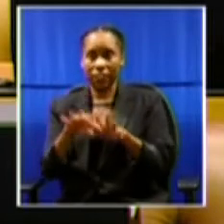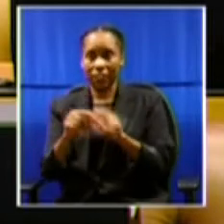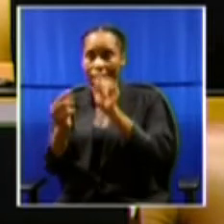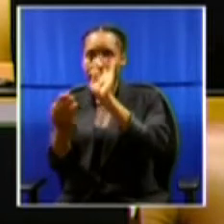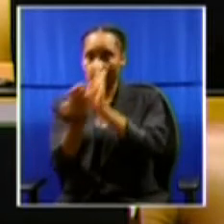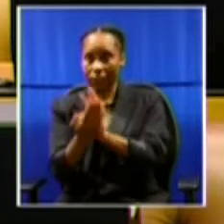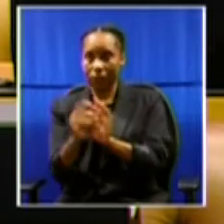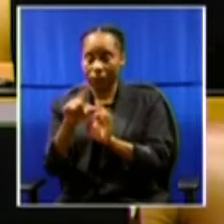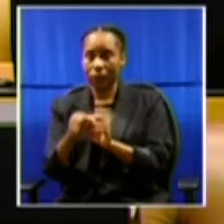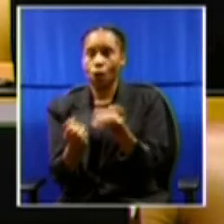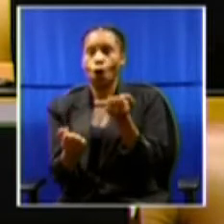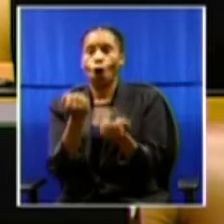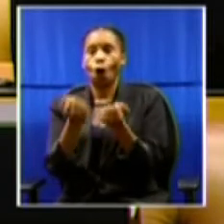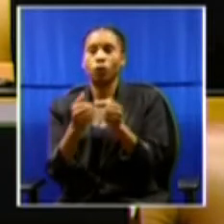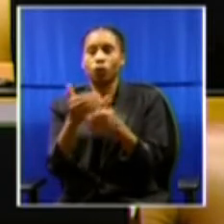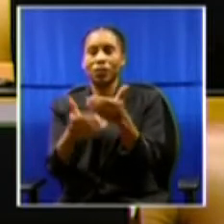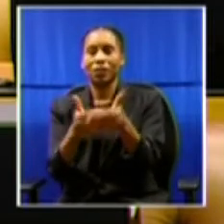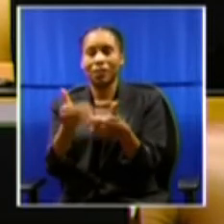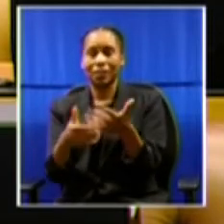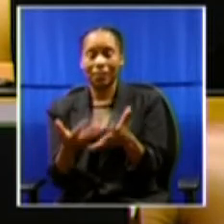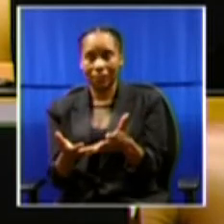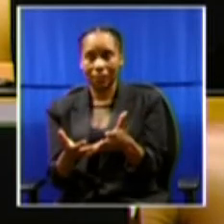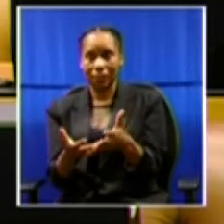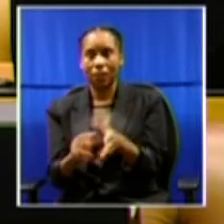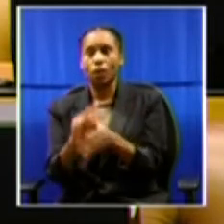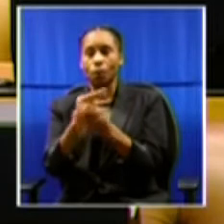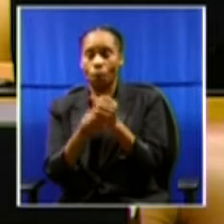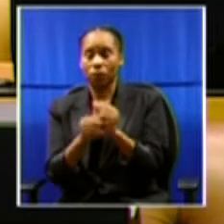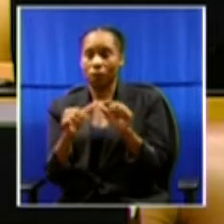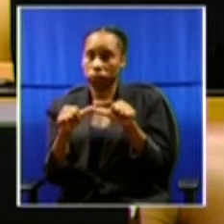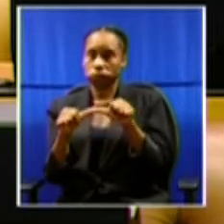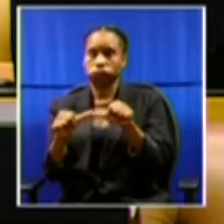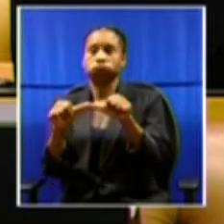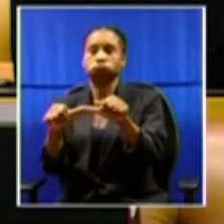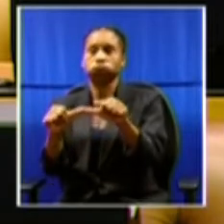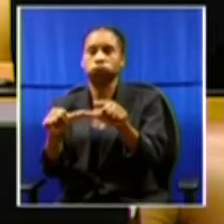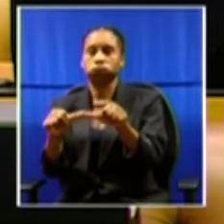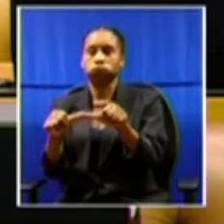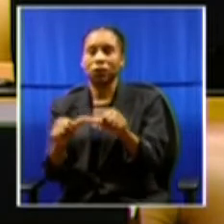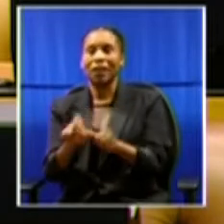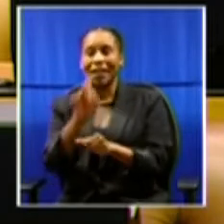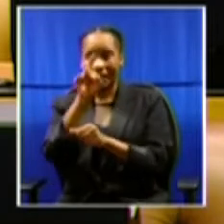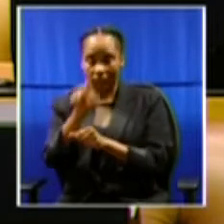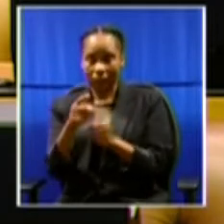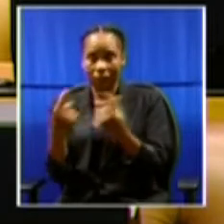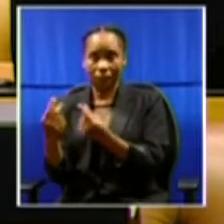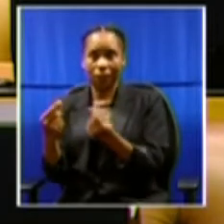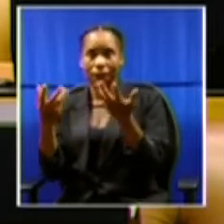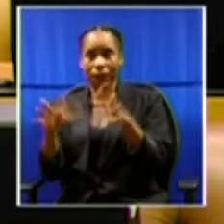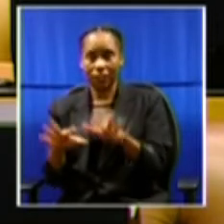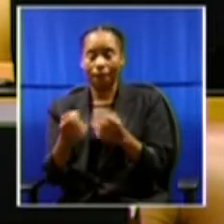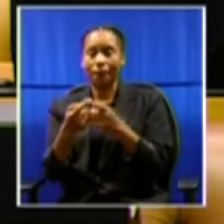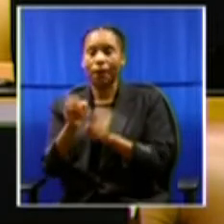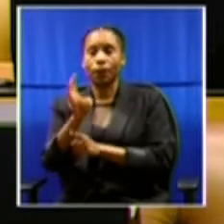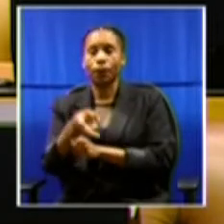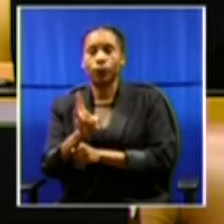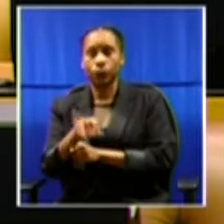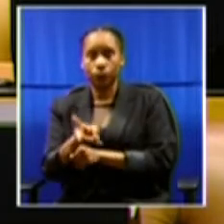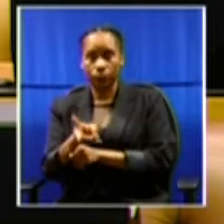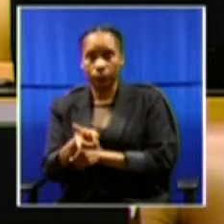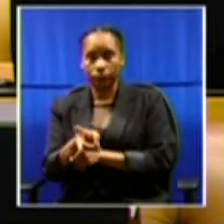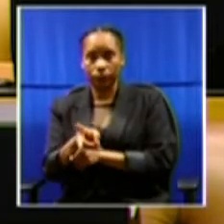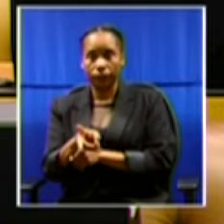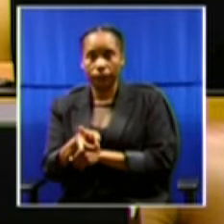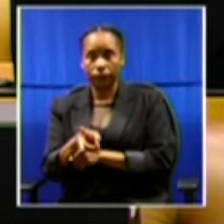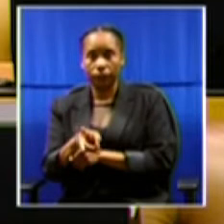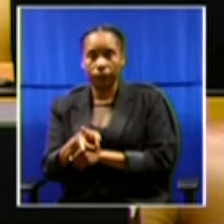the court proceedings going forward. Then that has been done. But also, there have